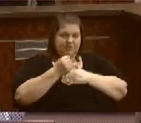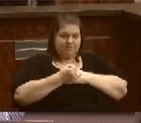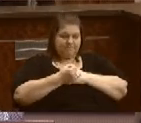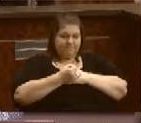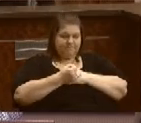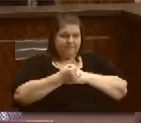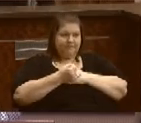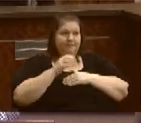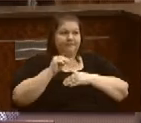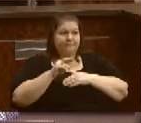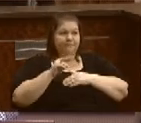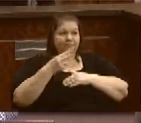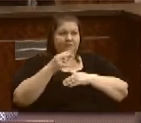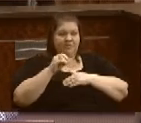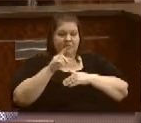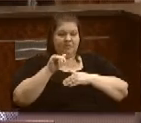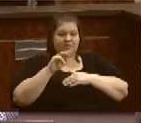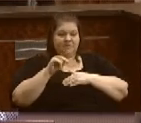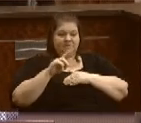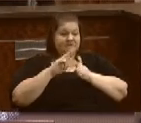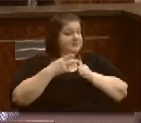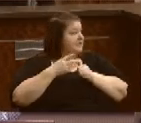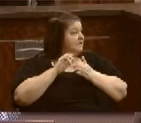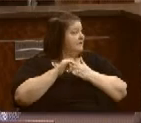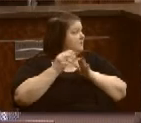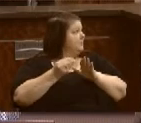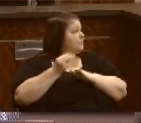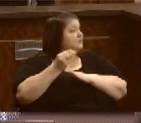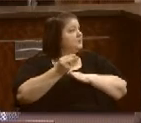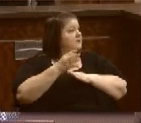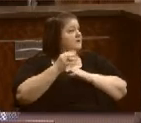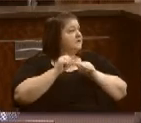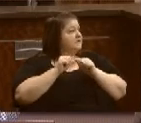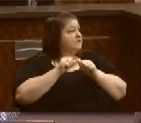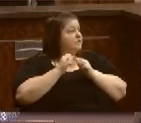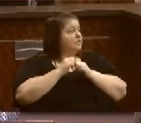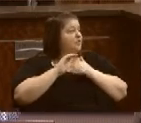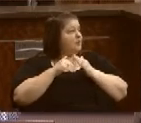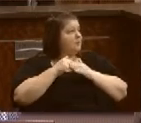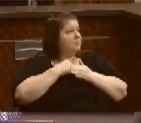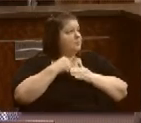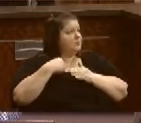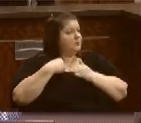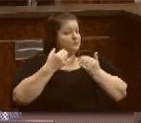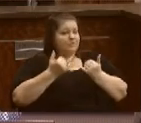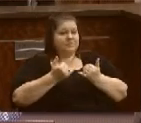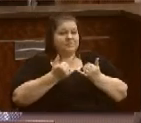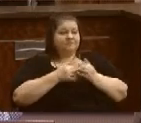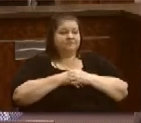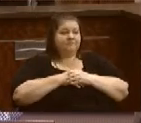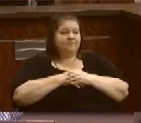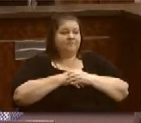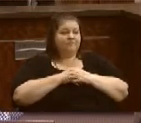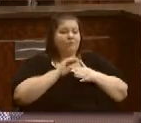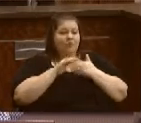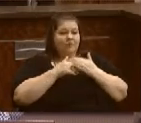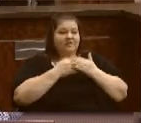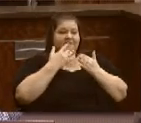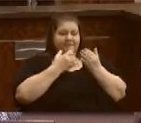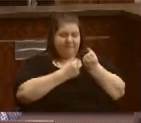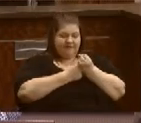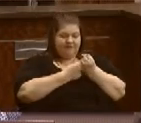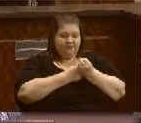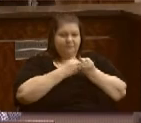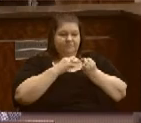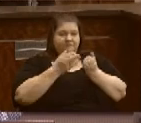Holland seconded the motion. Roll call continued with all members present voting in favor of the motion. The file contains